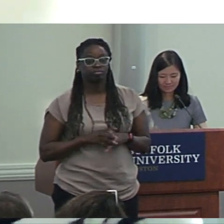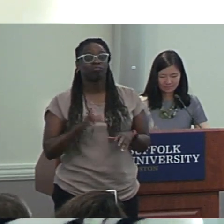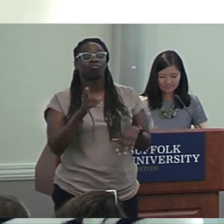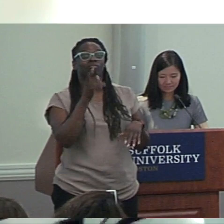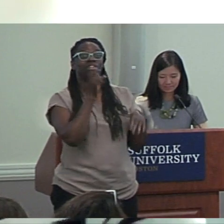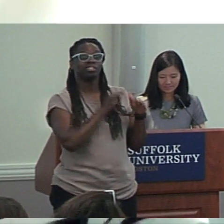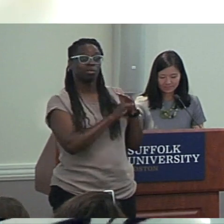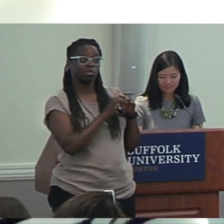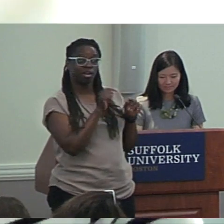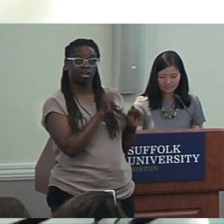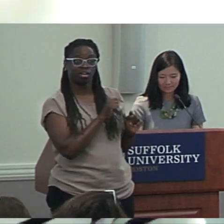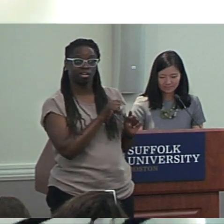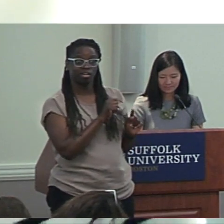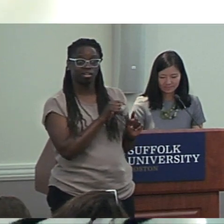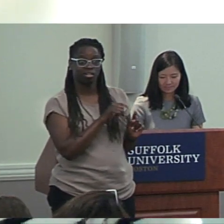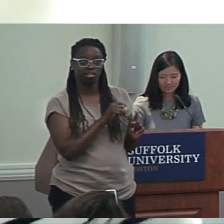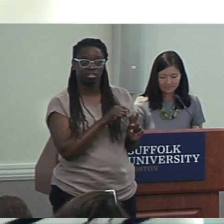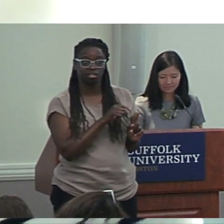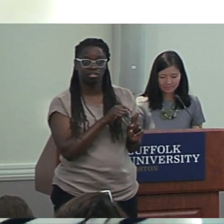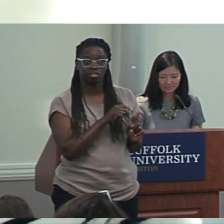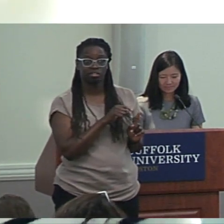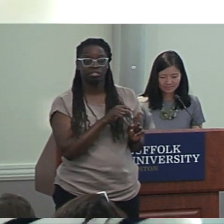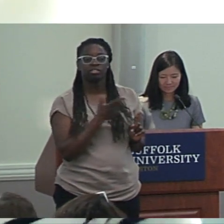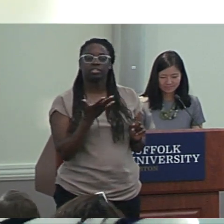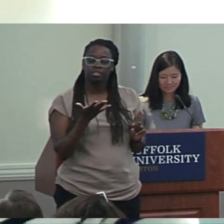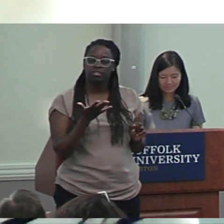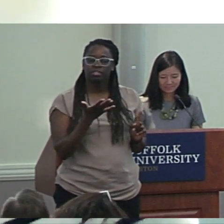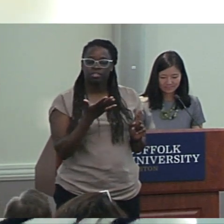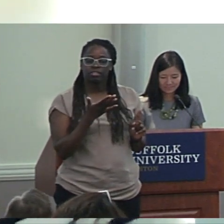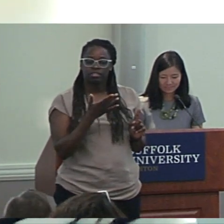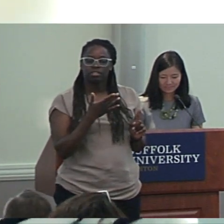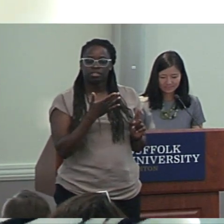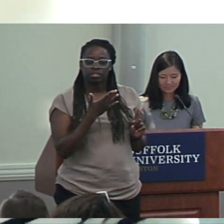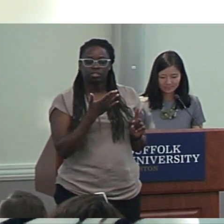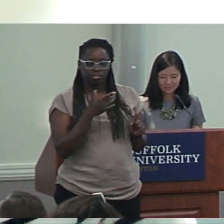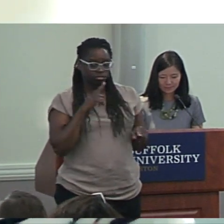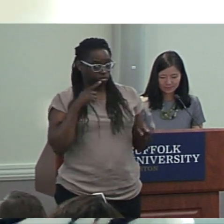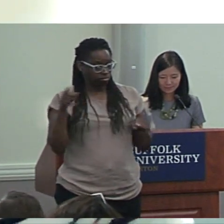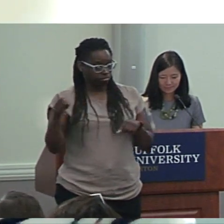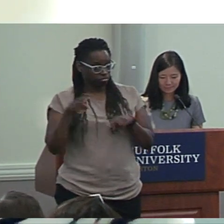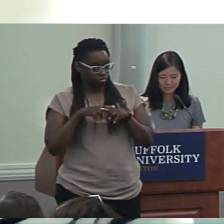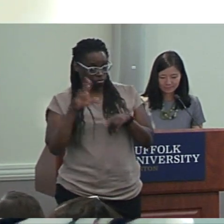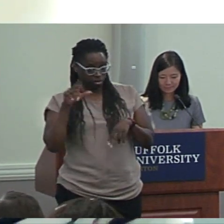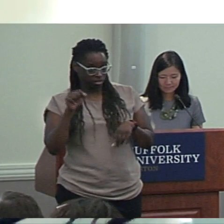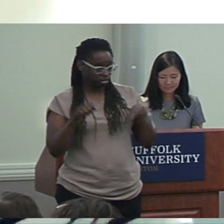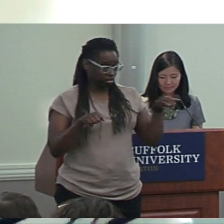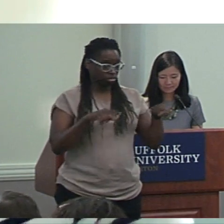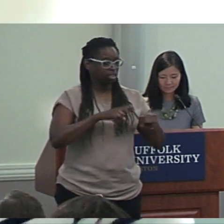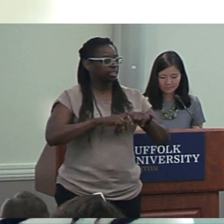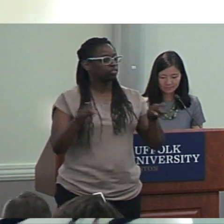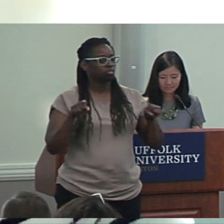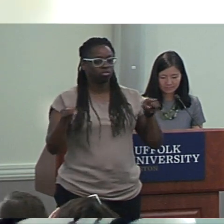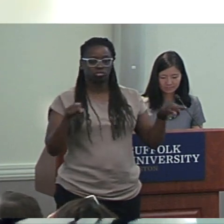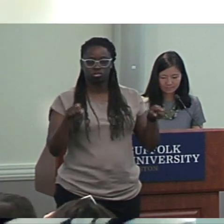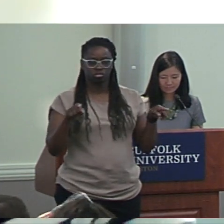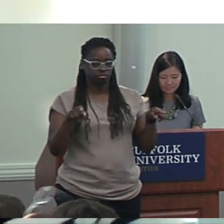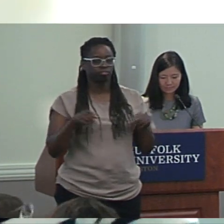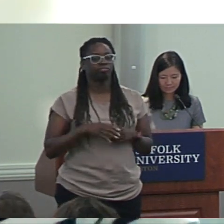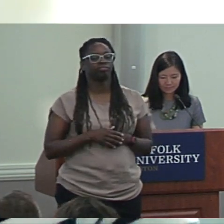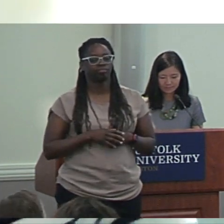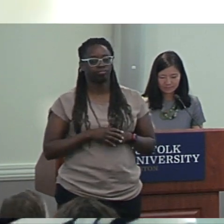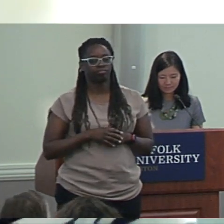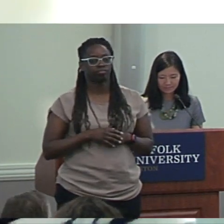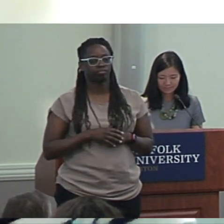lines, there's a big difference between the branches. Some perform absolutely